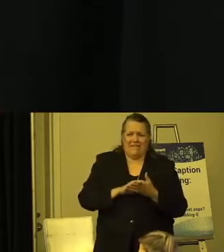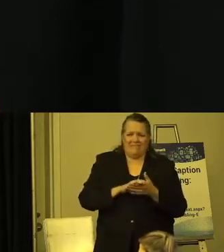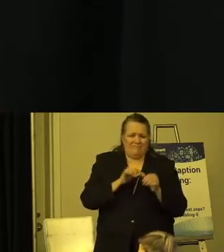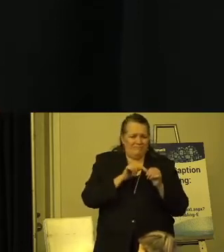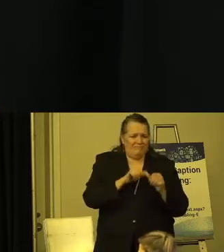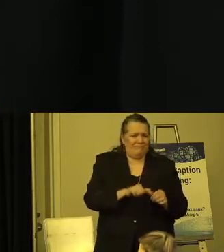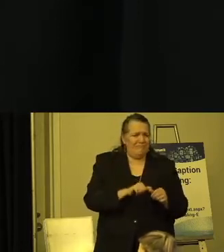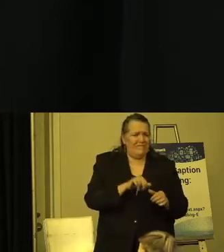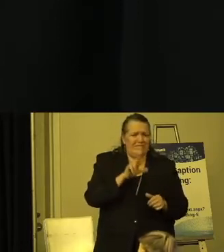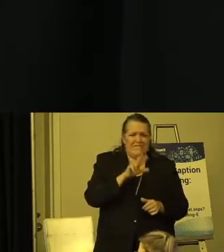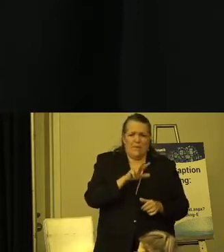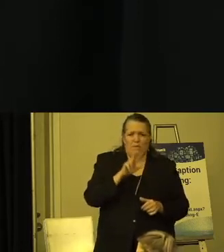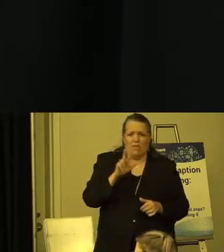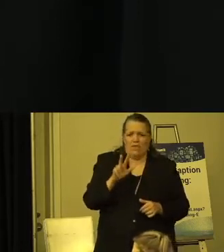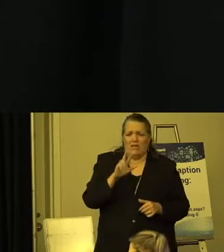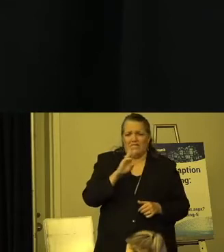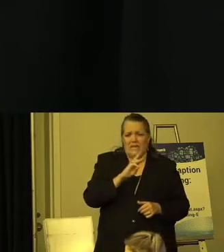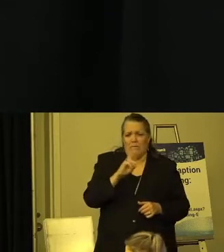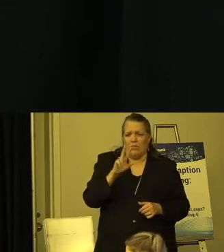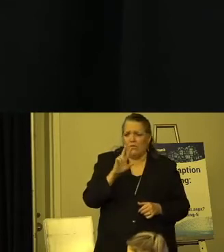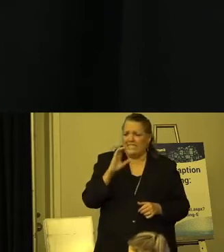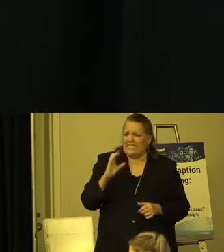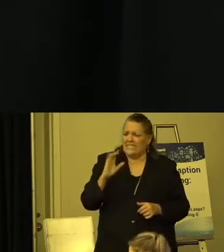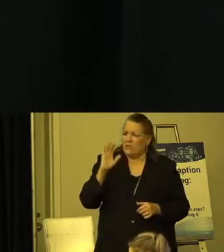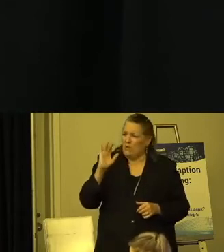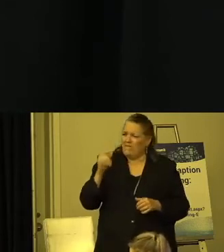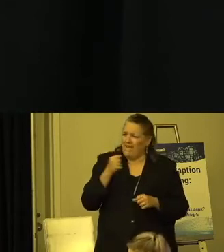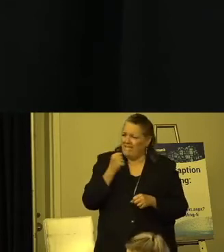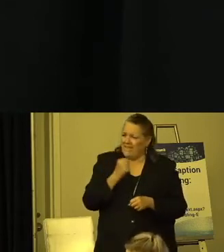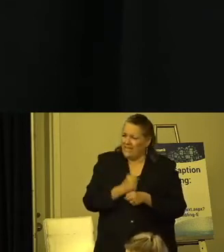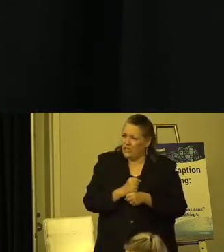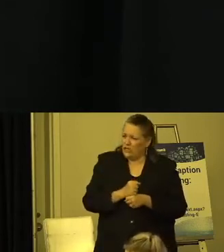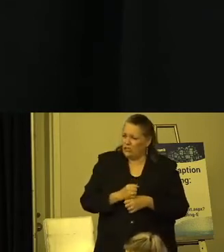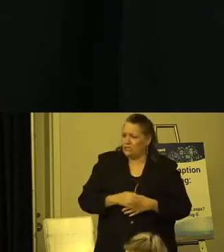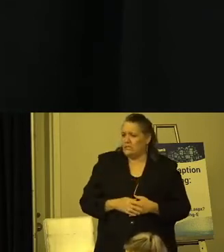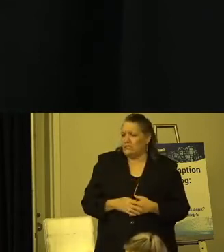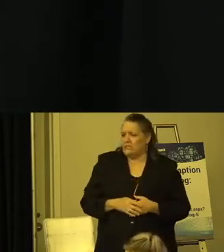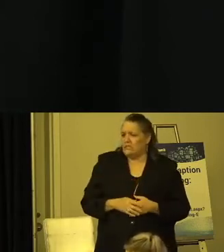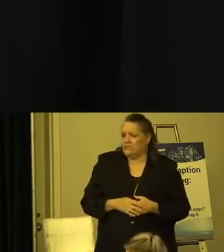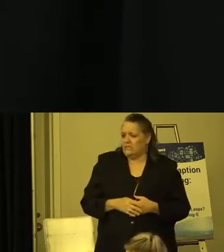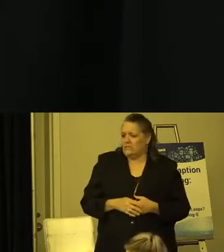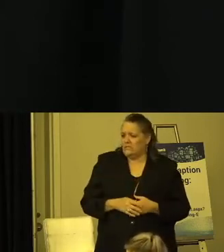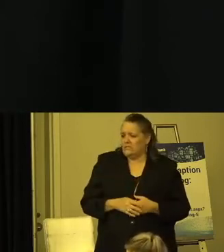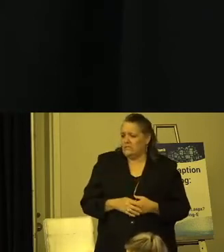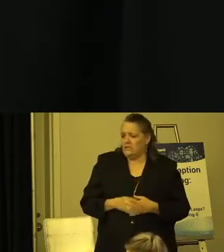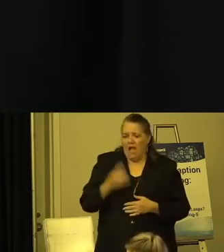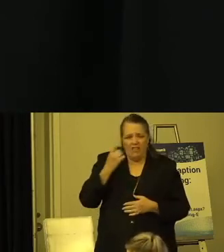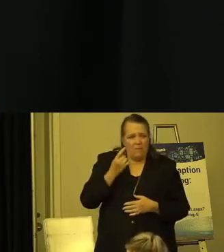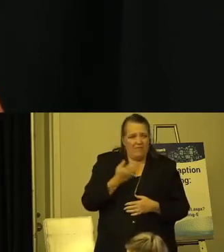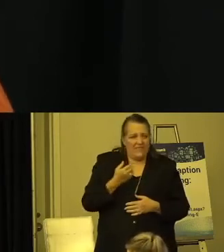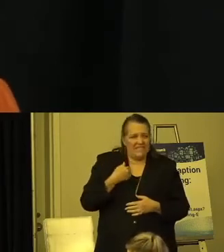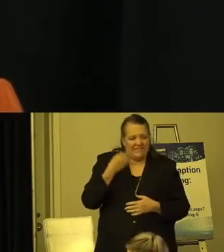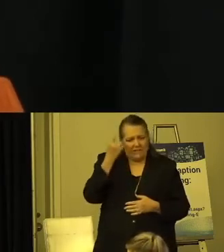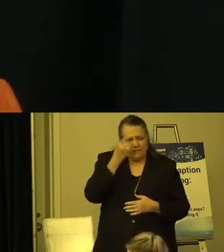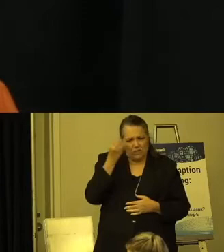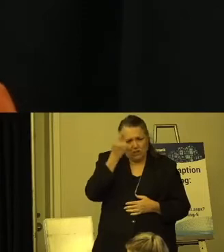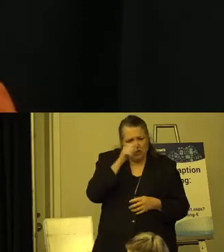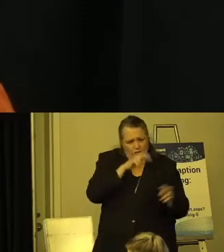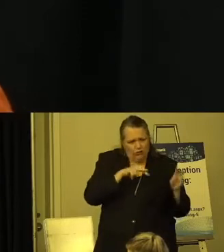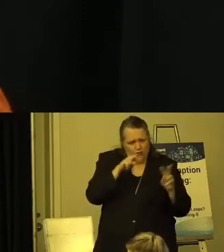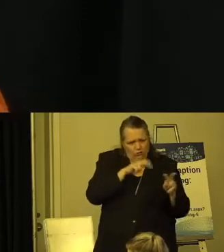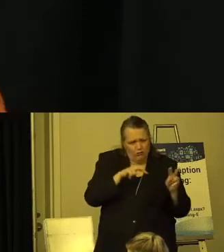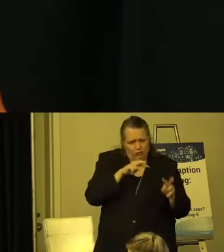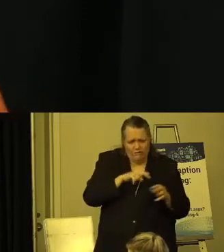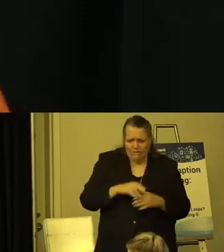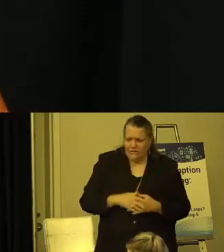with W3C. I started to think about things that I've been observing and feeling like we've accomplished